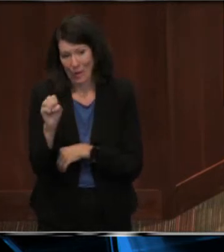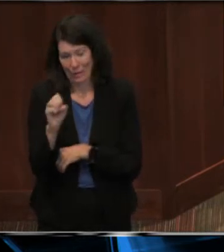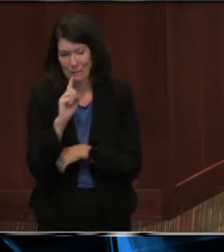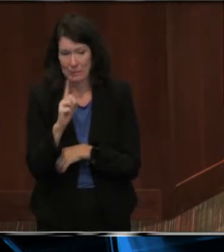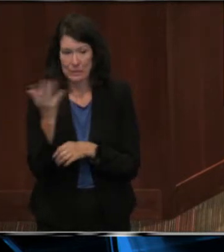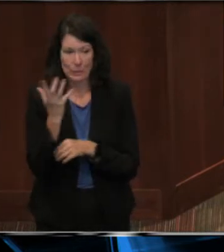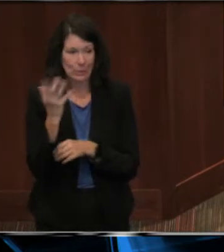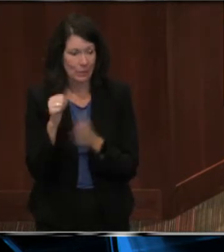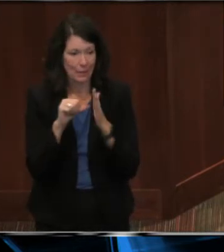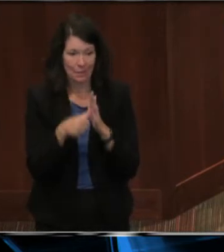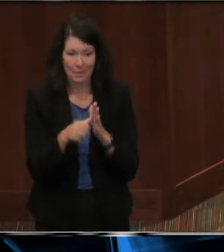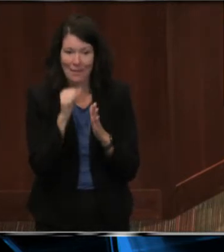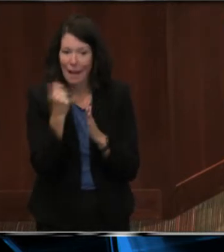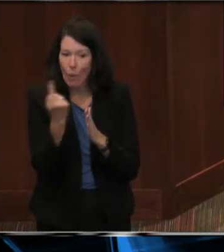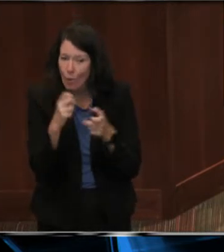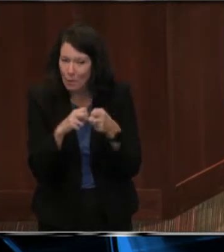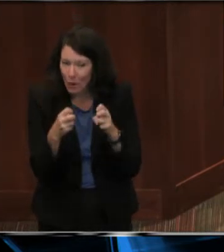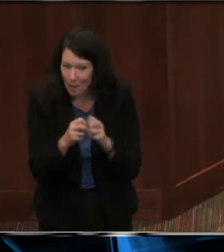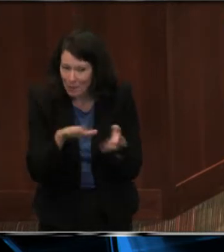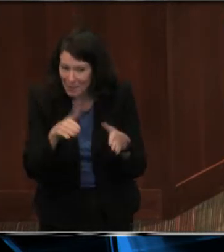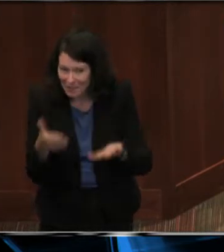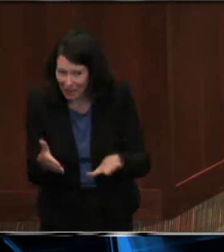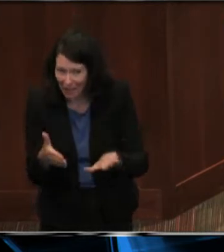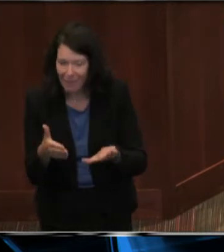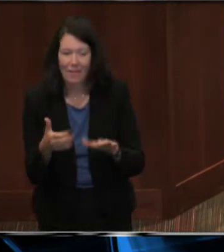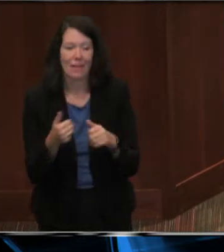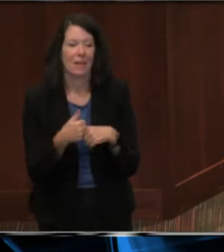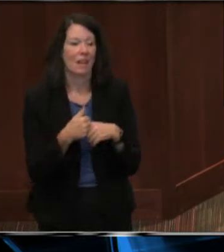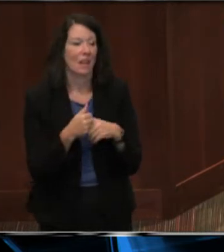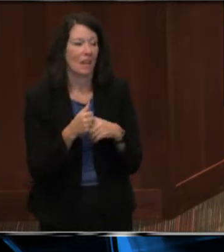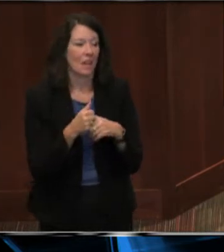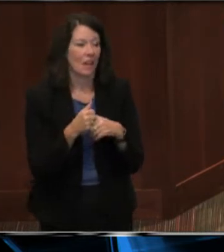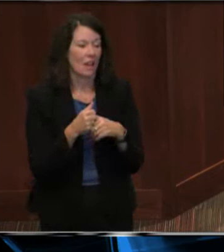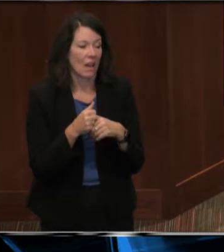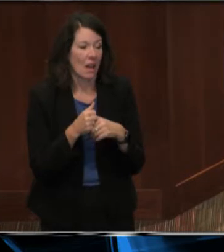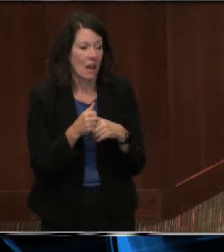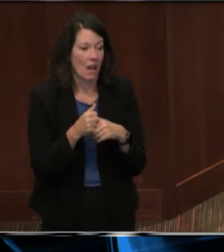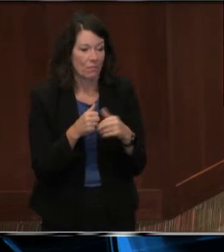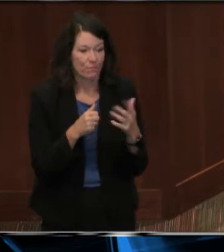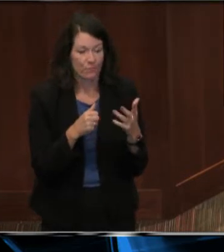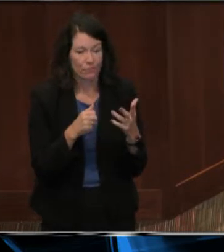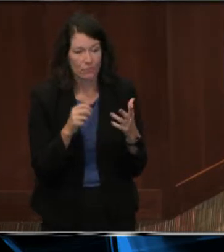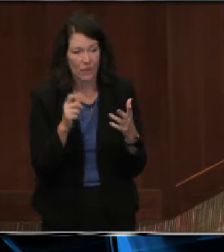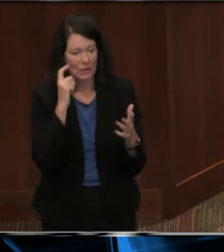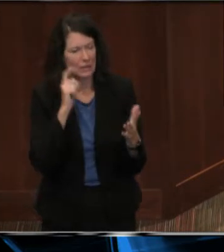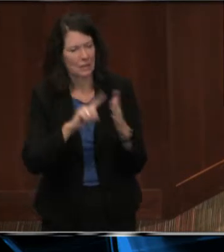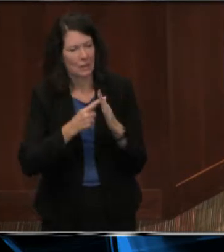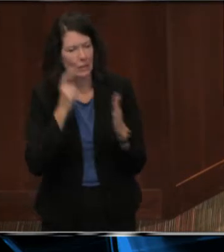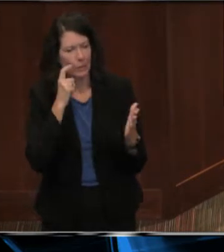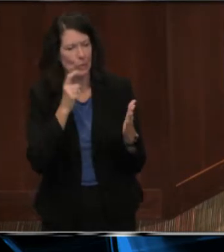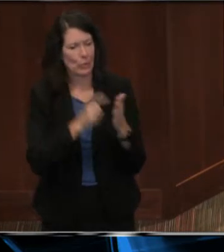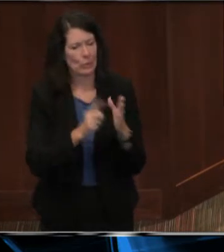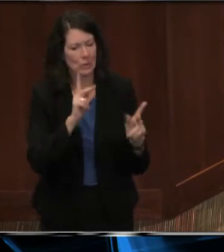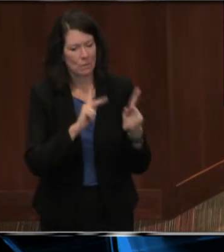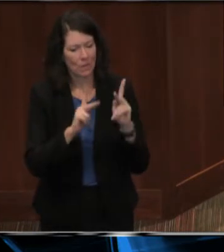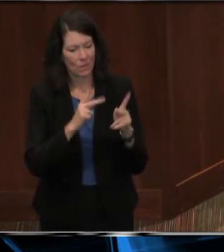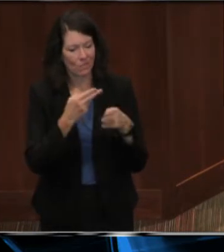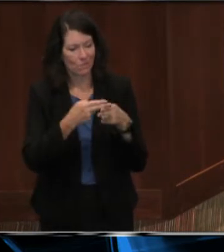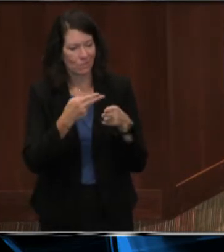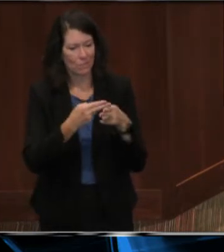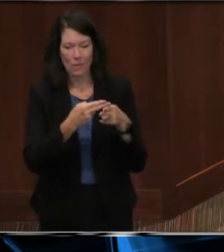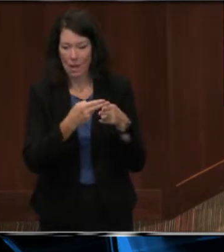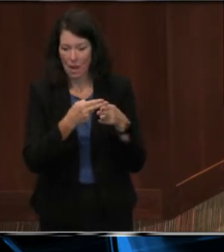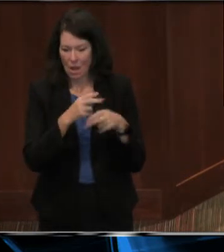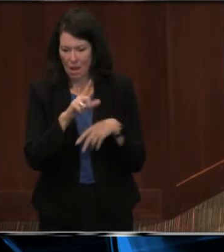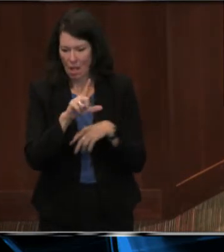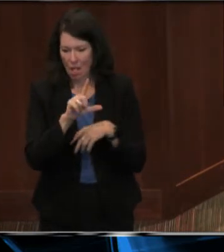to emphasize here, is not the only issue. So the morbidity can be a very real concern. We're beginning to see some trends in what we call long